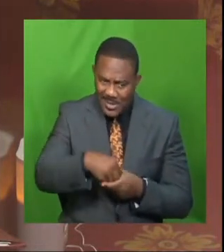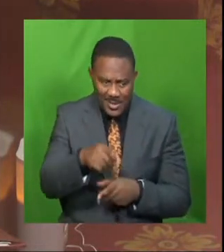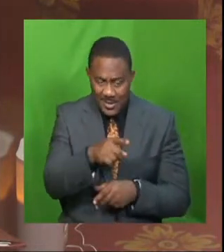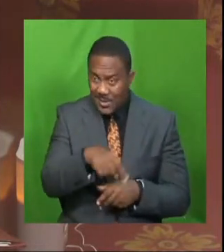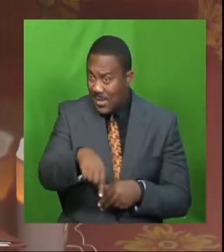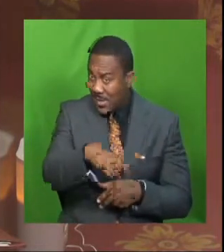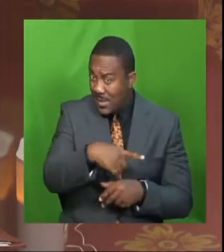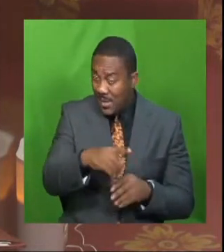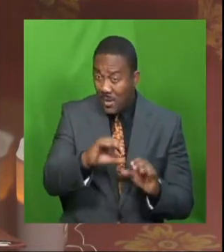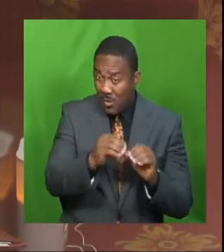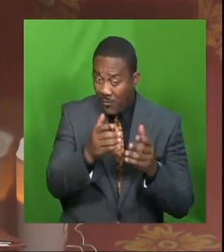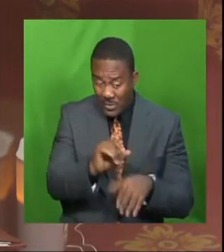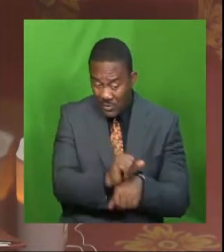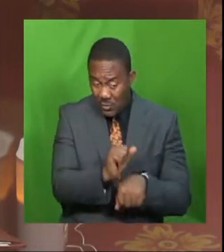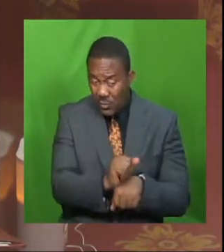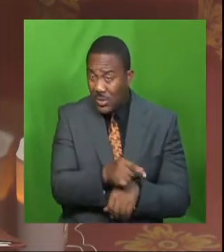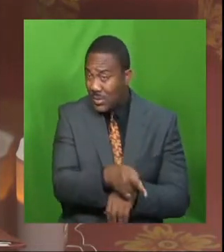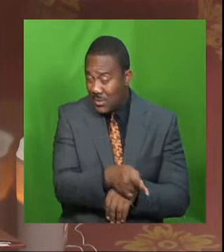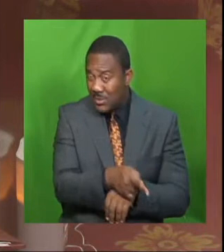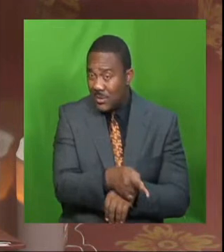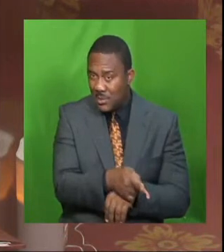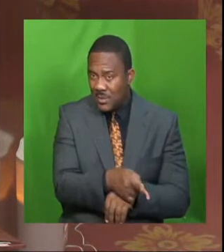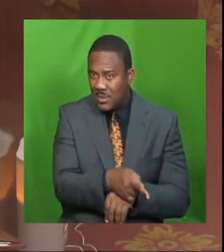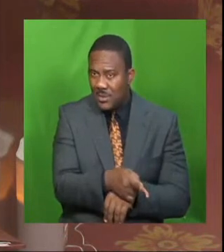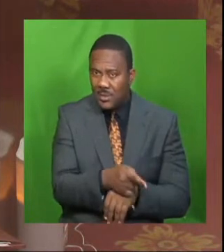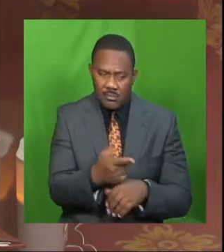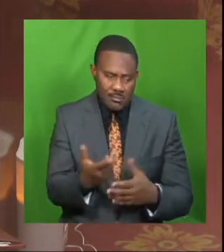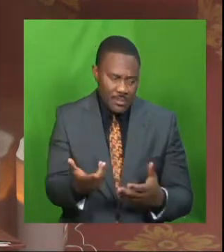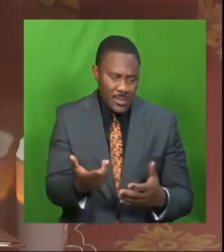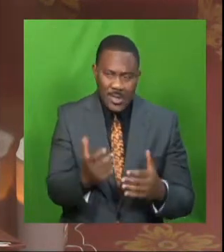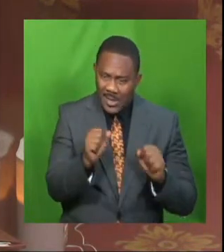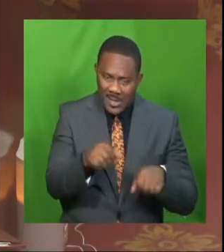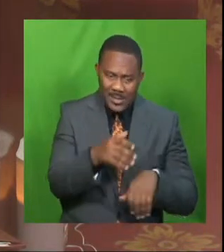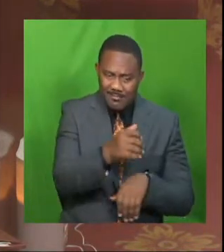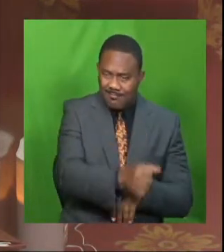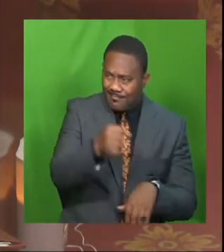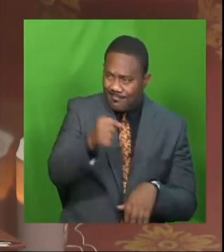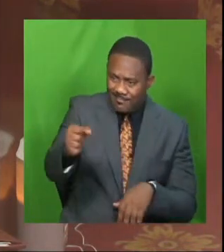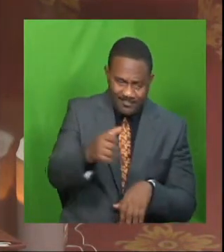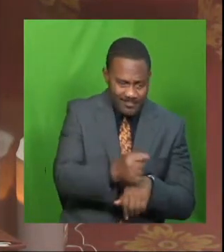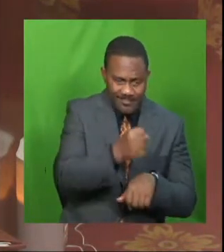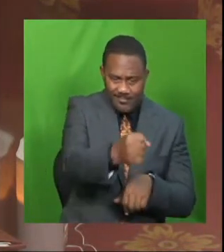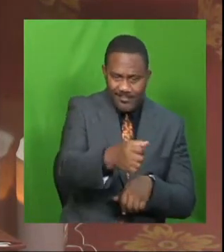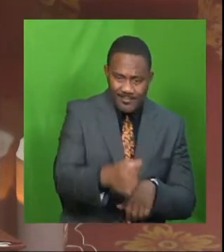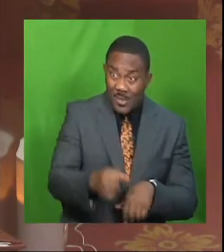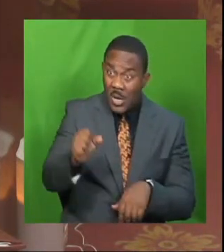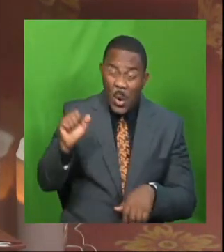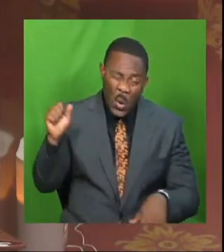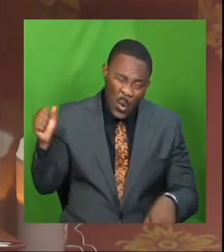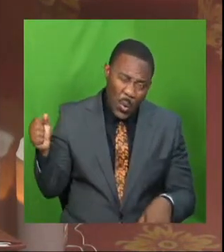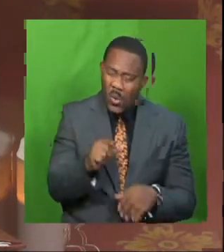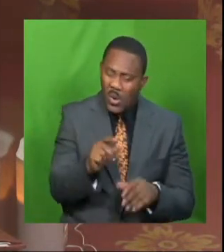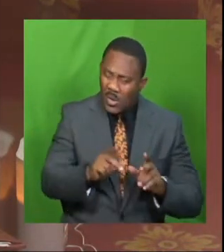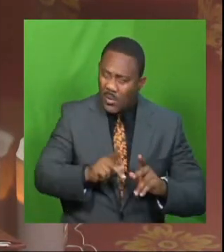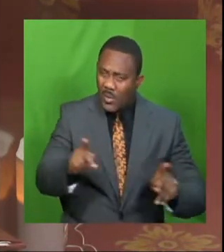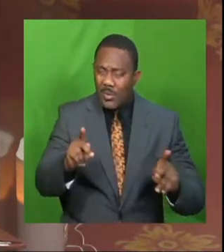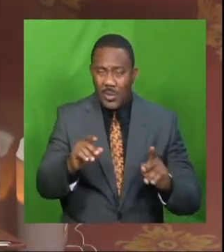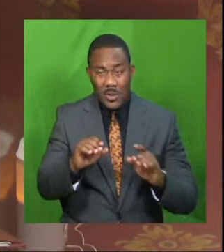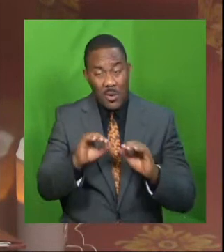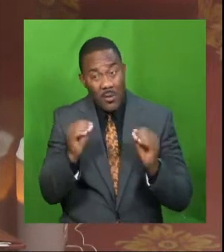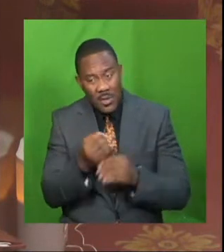officers and gradually populate all the public offices with RTI or